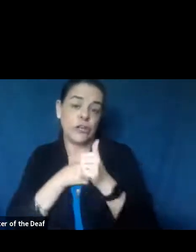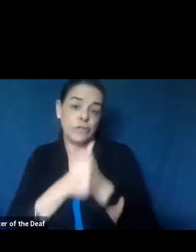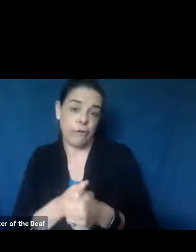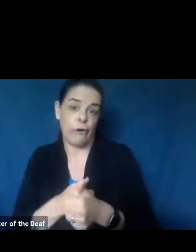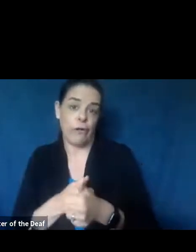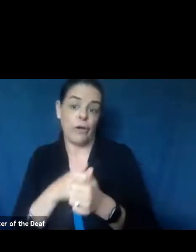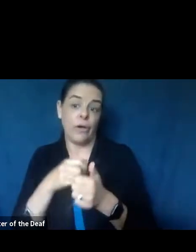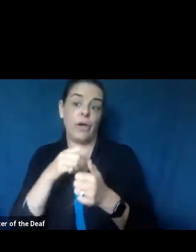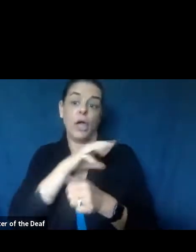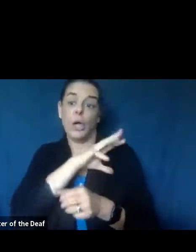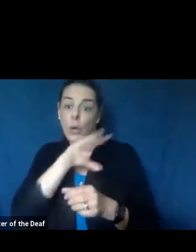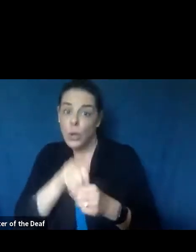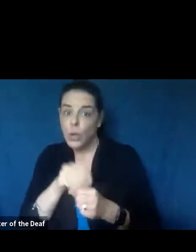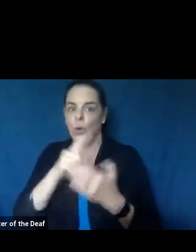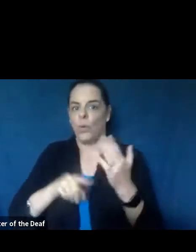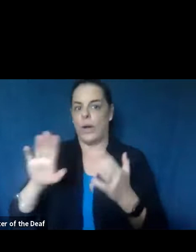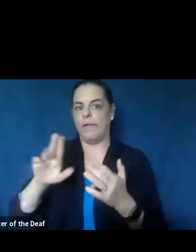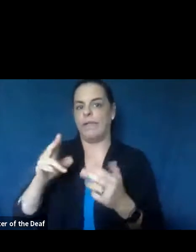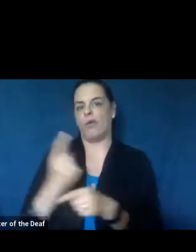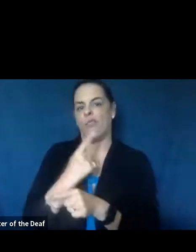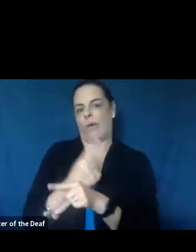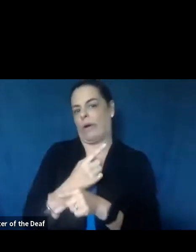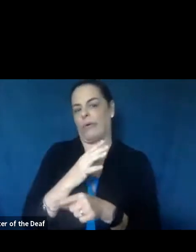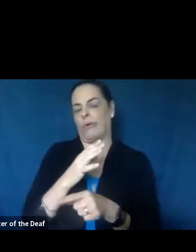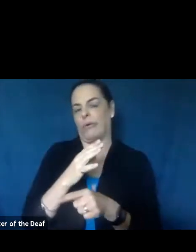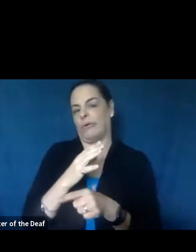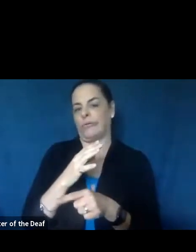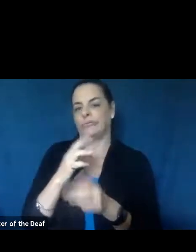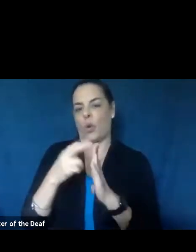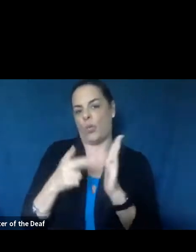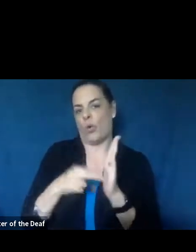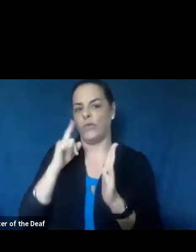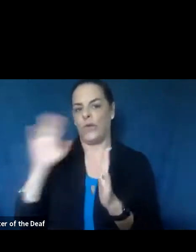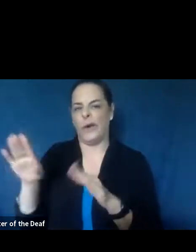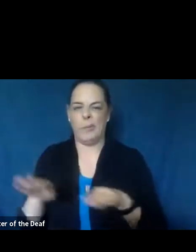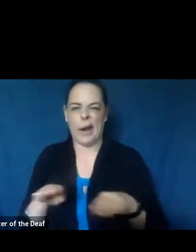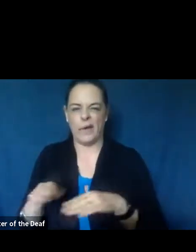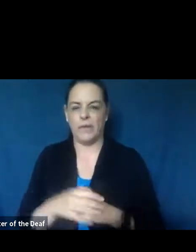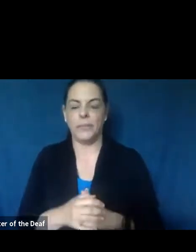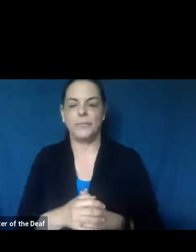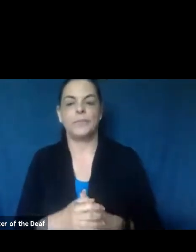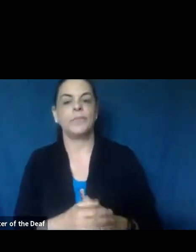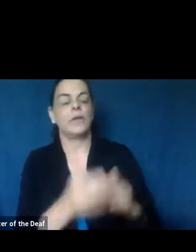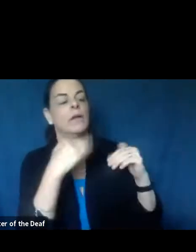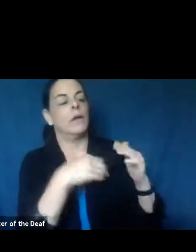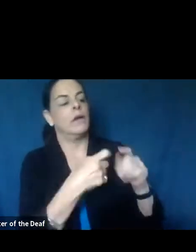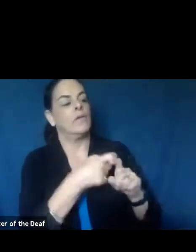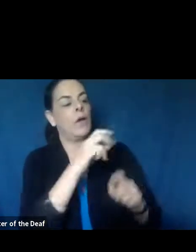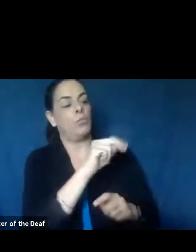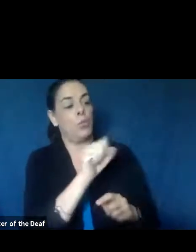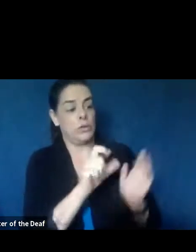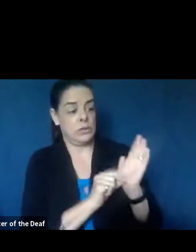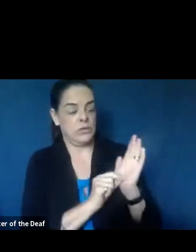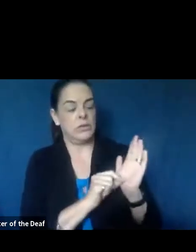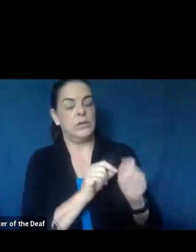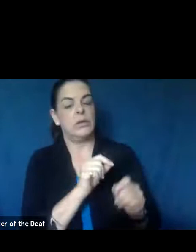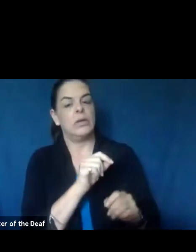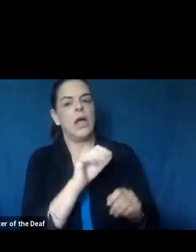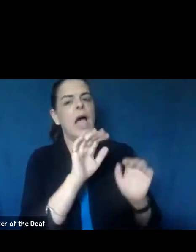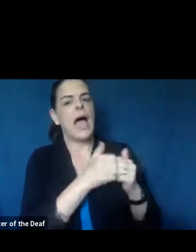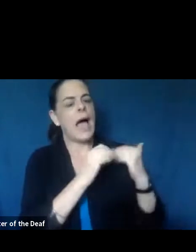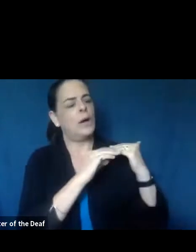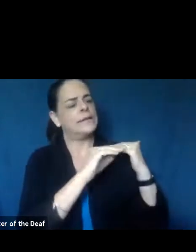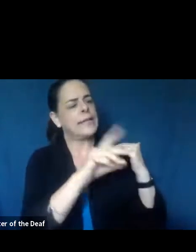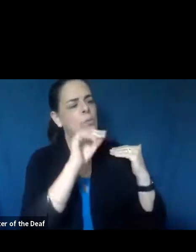what's on their normal behaviors that they have to look for. From the Sentinel, how stable do new COVID-19 cases need to be